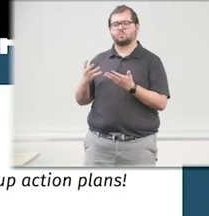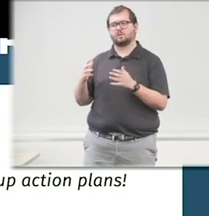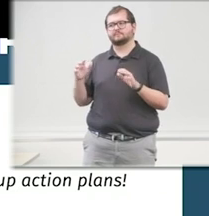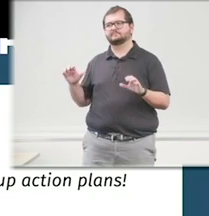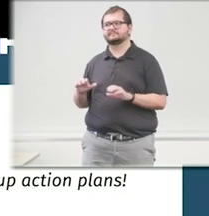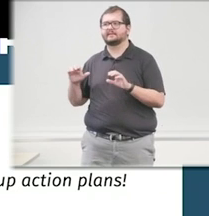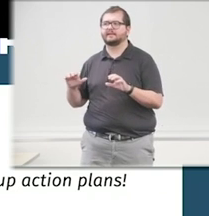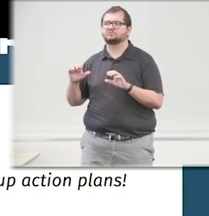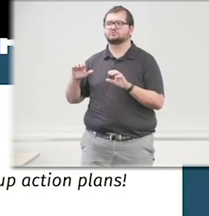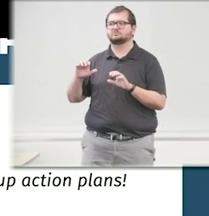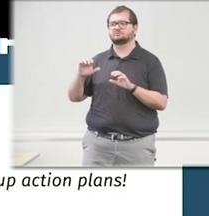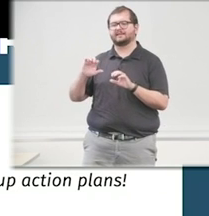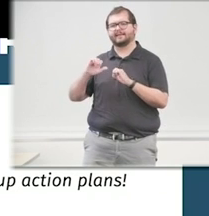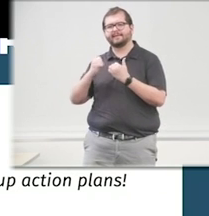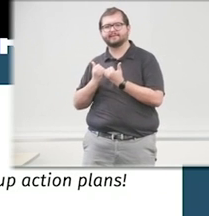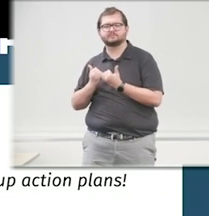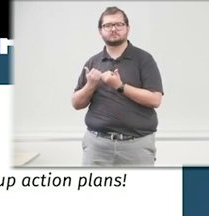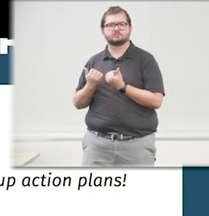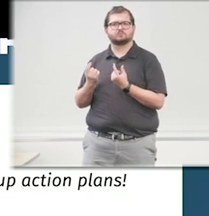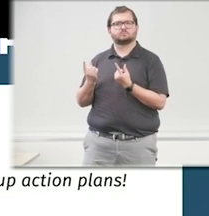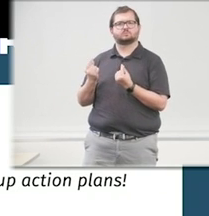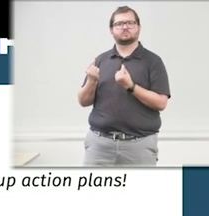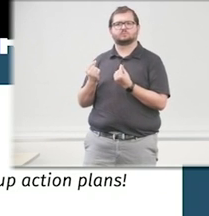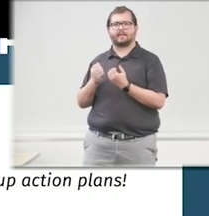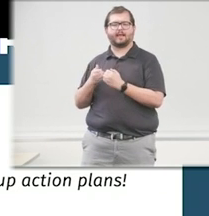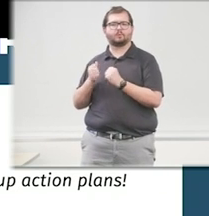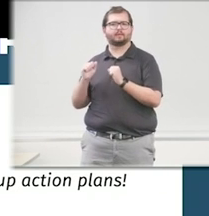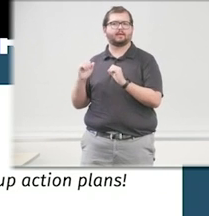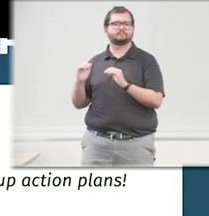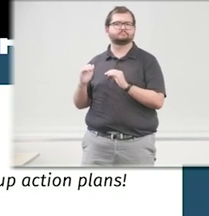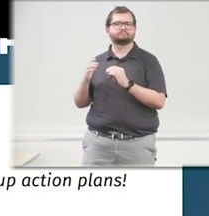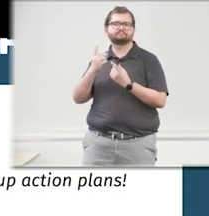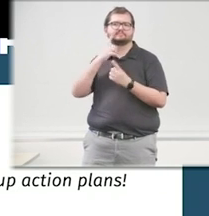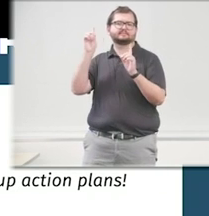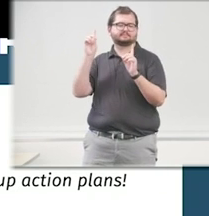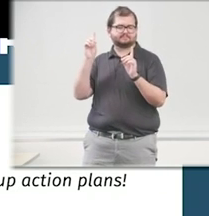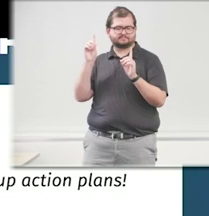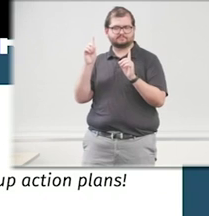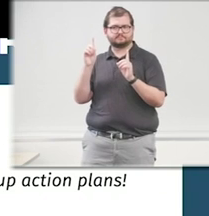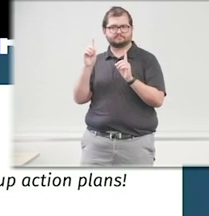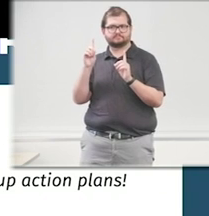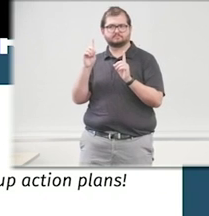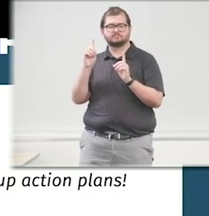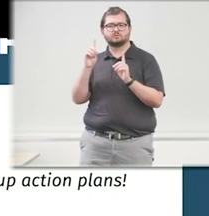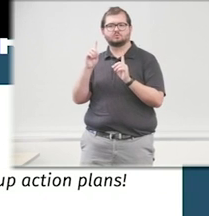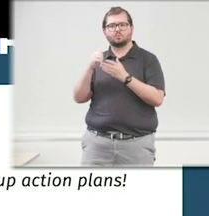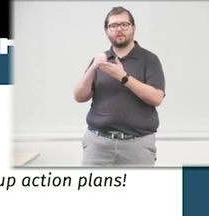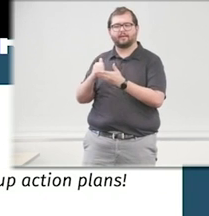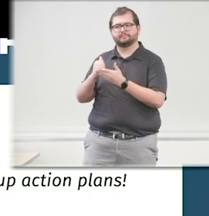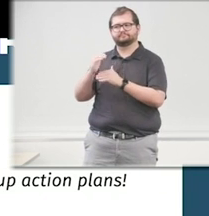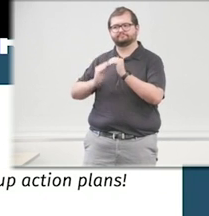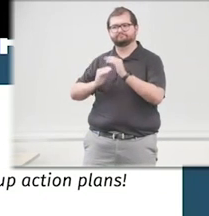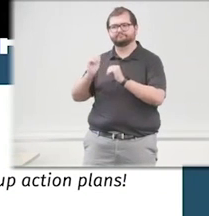others, our partners, are needed for successful, whatever, fill in the blank topic, in building and supporting heat responses